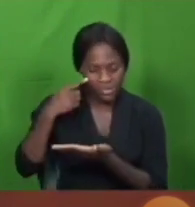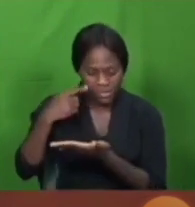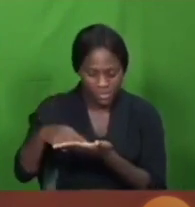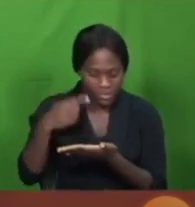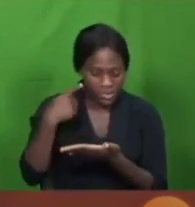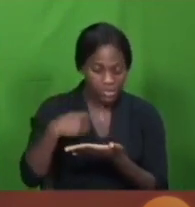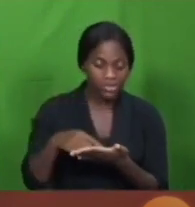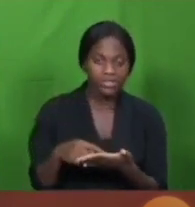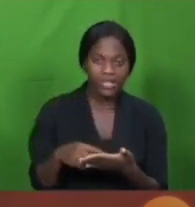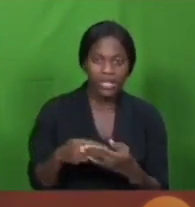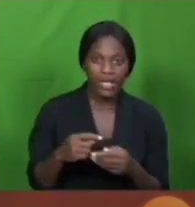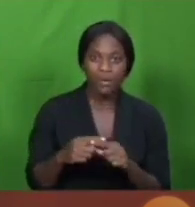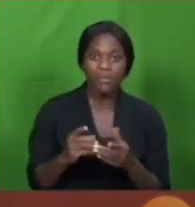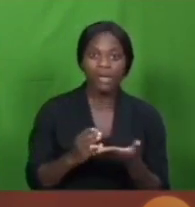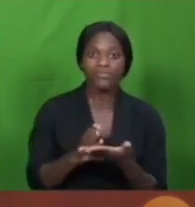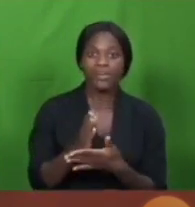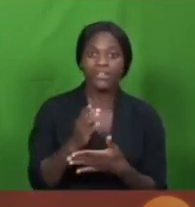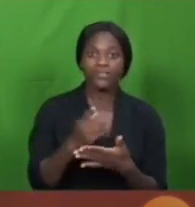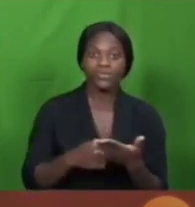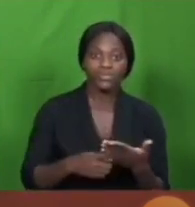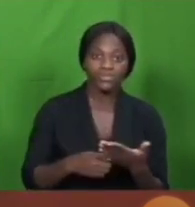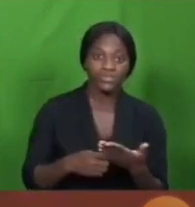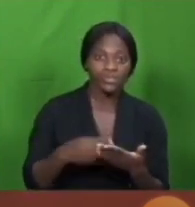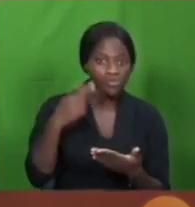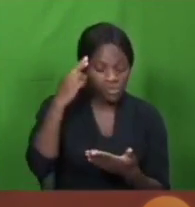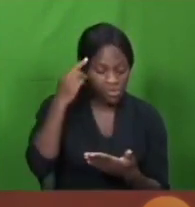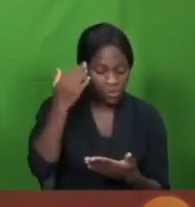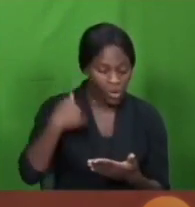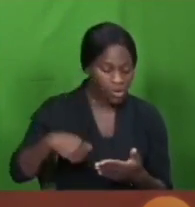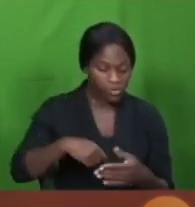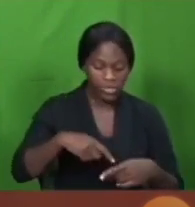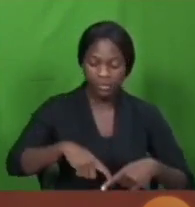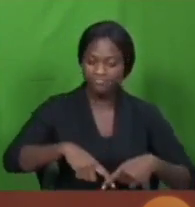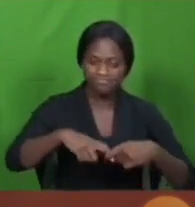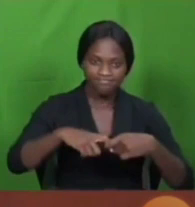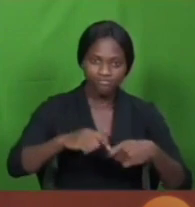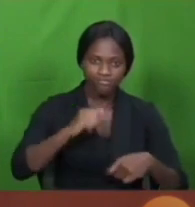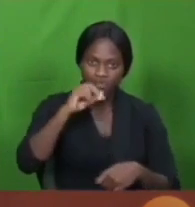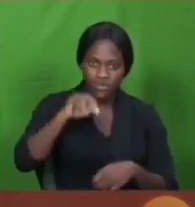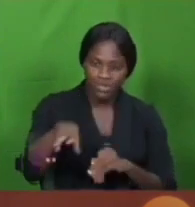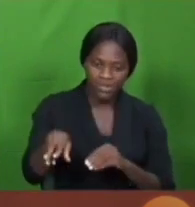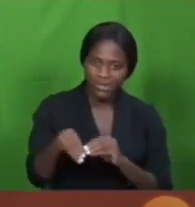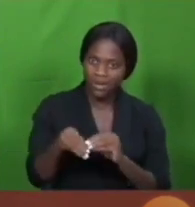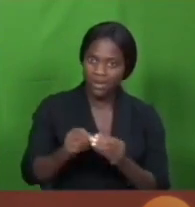right position is that the reasons for suspension should not be stated.